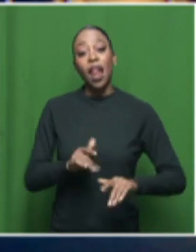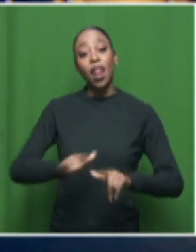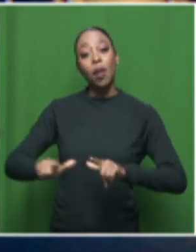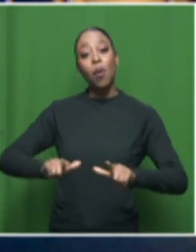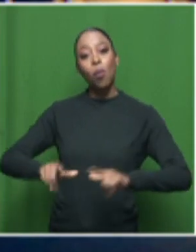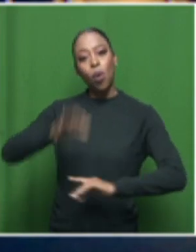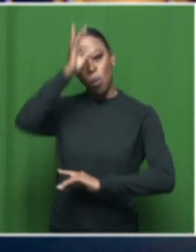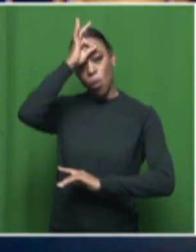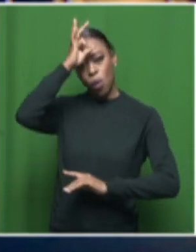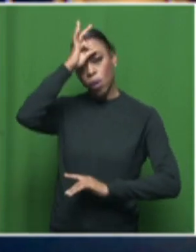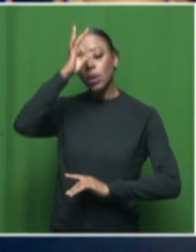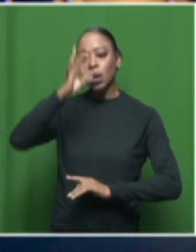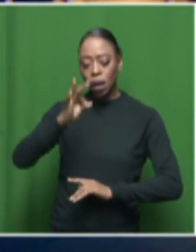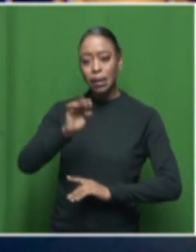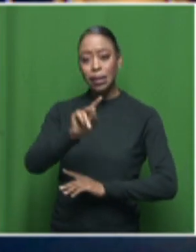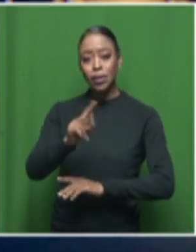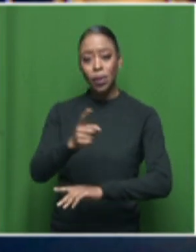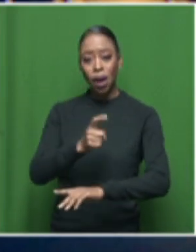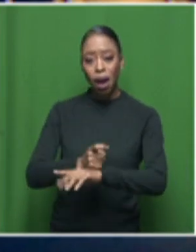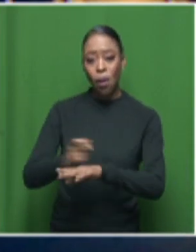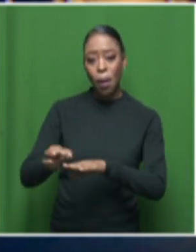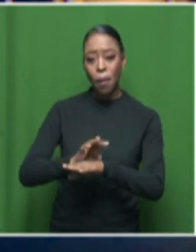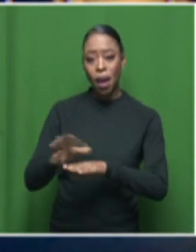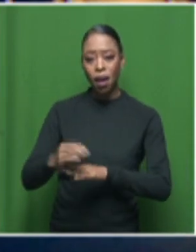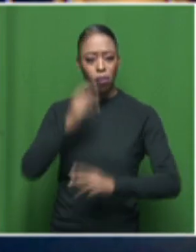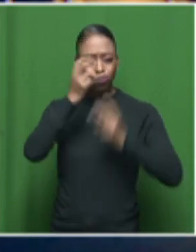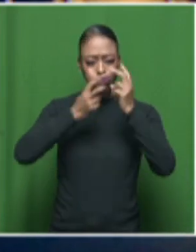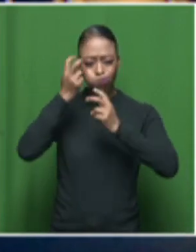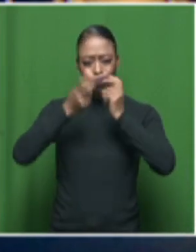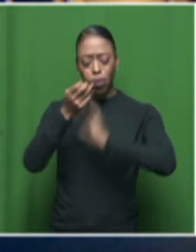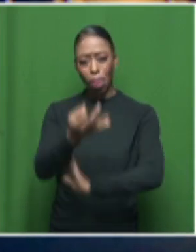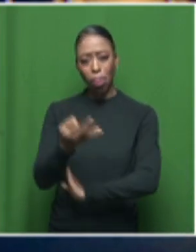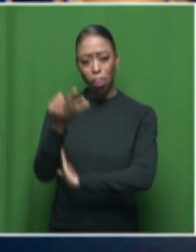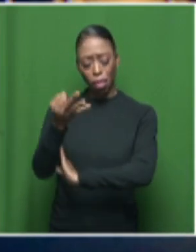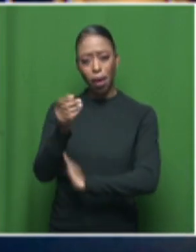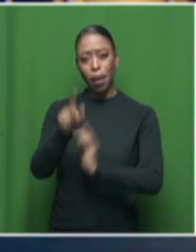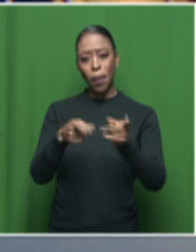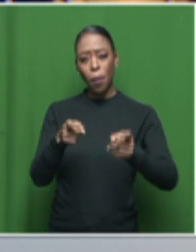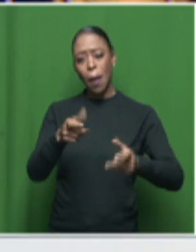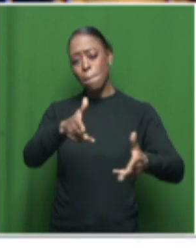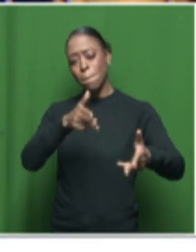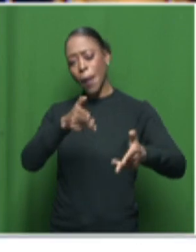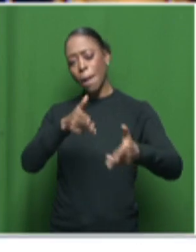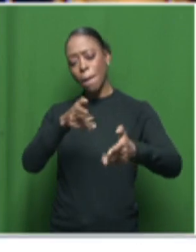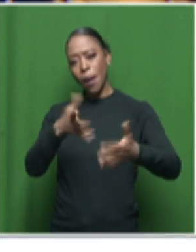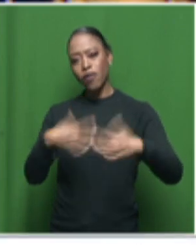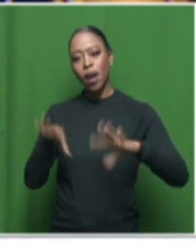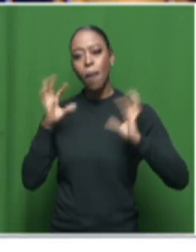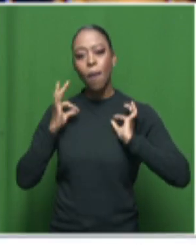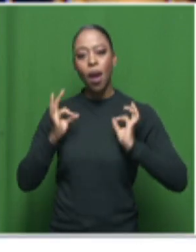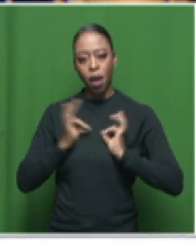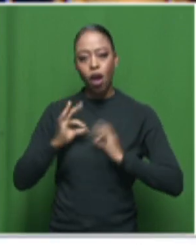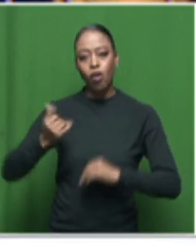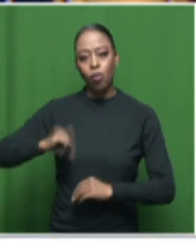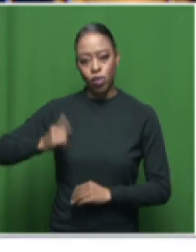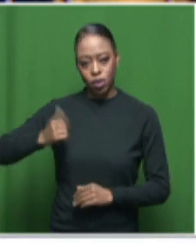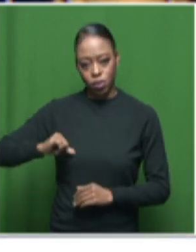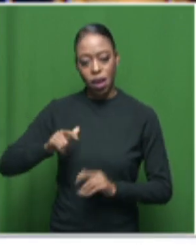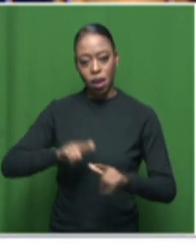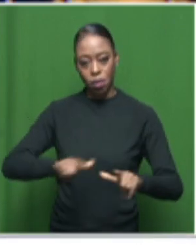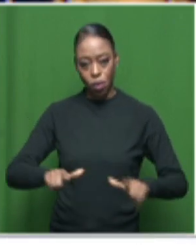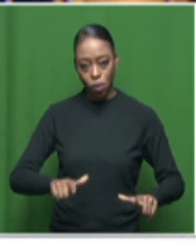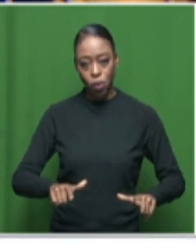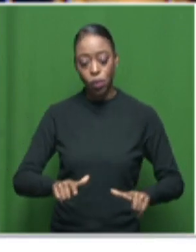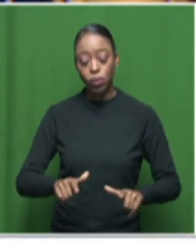Police have activated a 72-hour plan to hunt down 3 suspects who gunned down the mayor of the Collins Chabane Local Municipality in